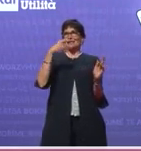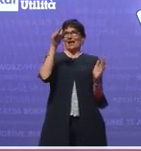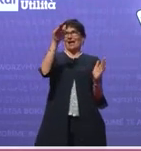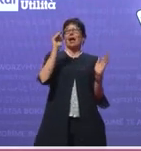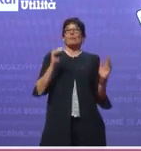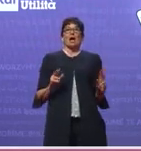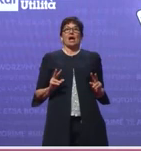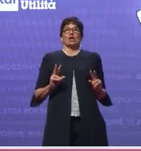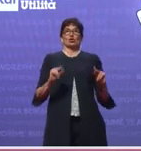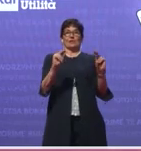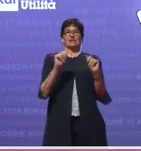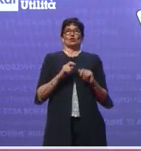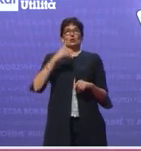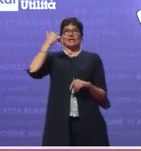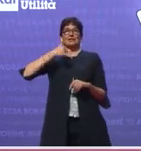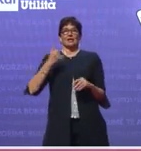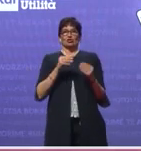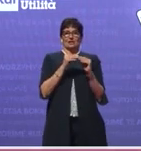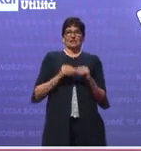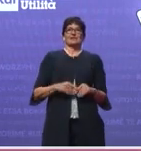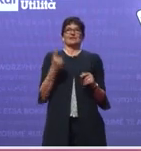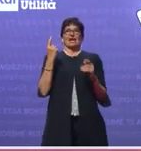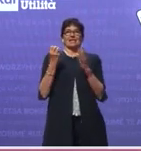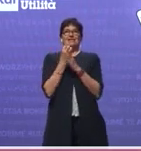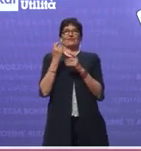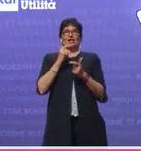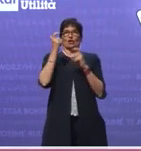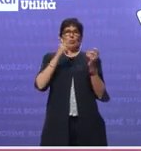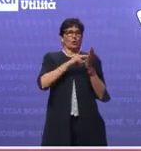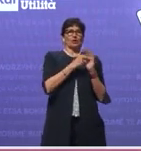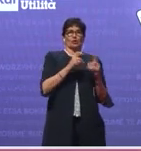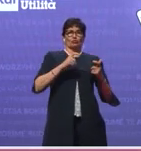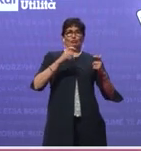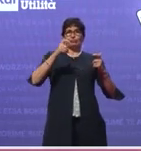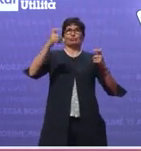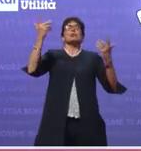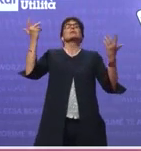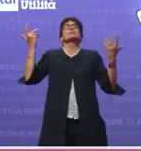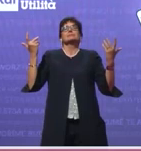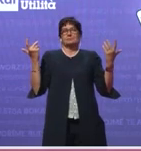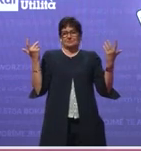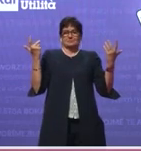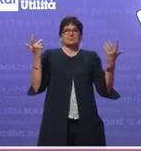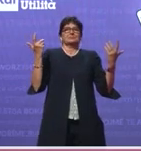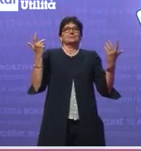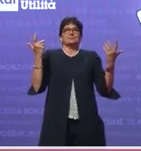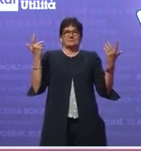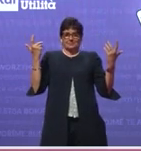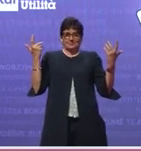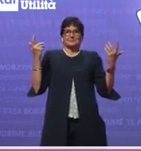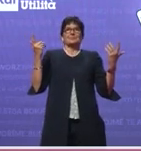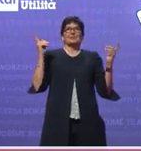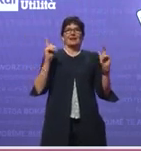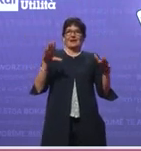developed with my team at Hanson Robotics and integrated from around the world, and then giving a